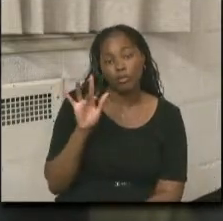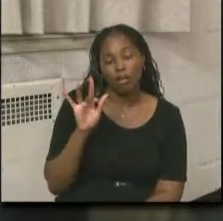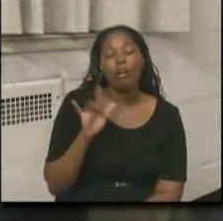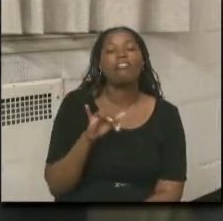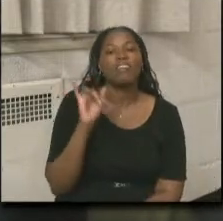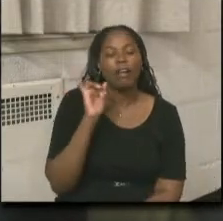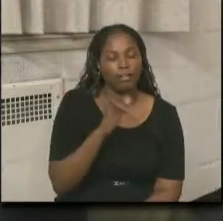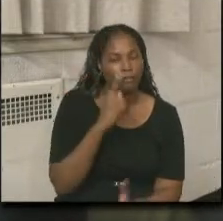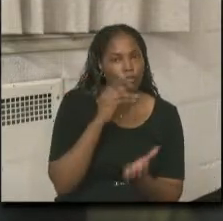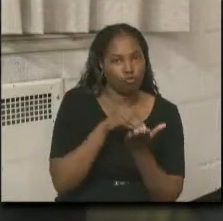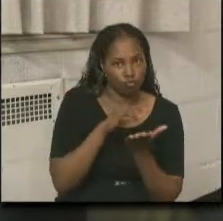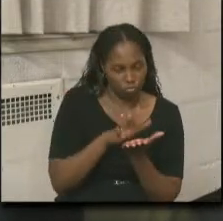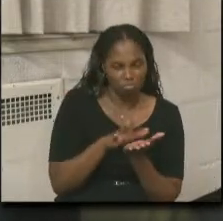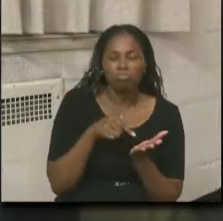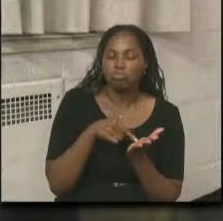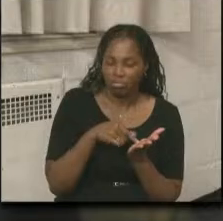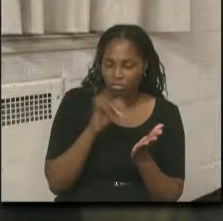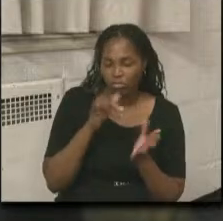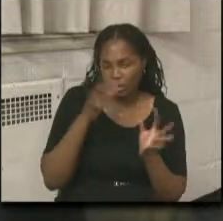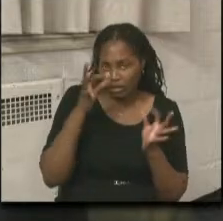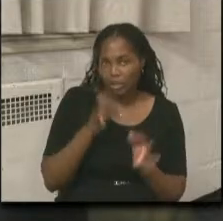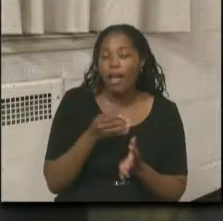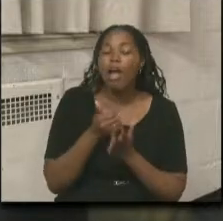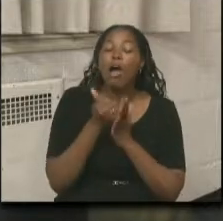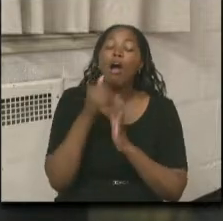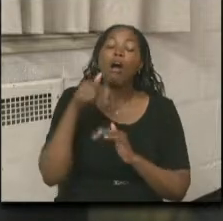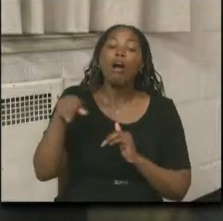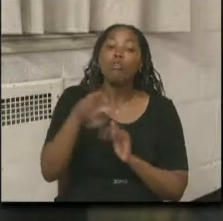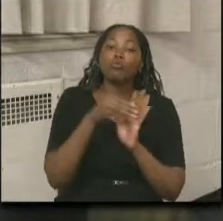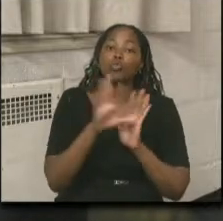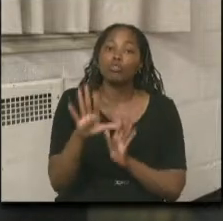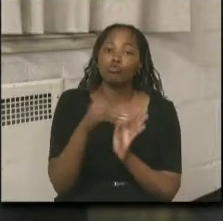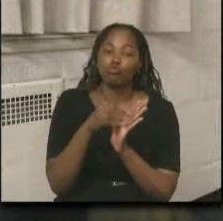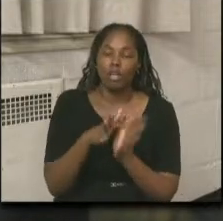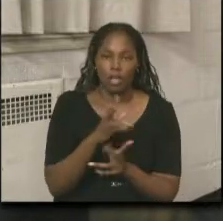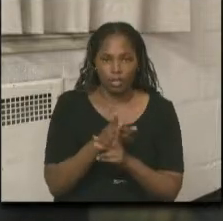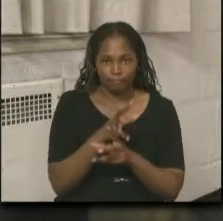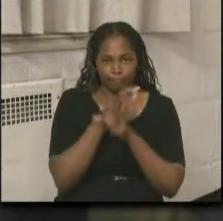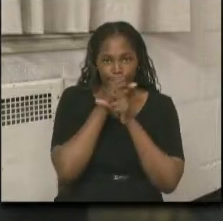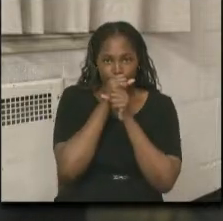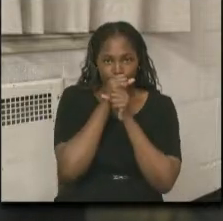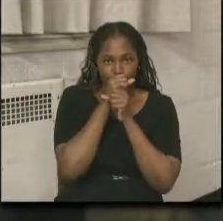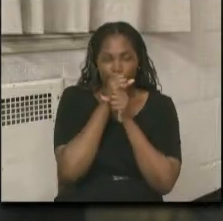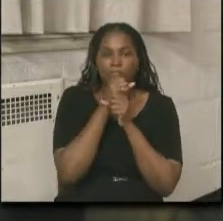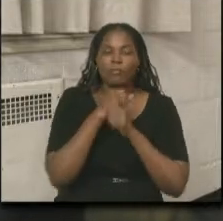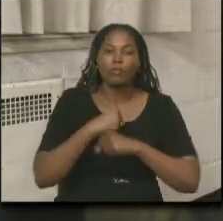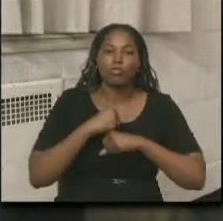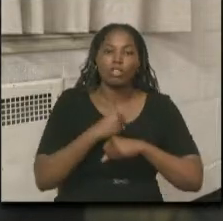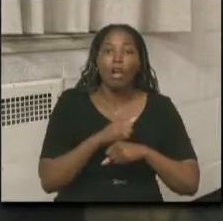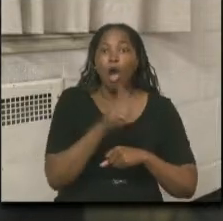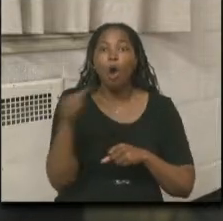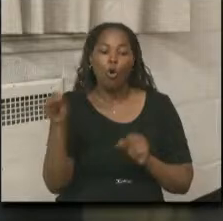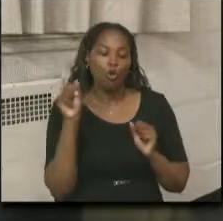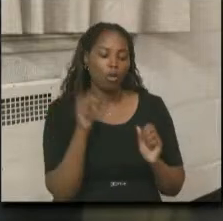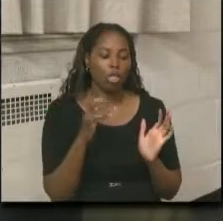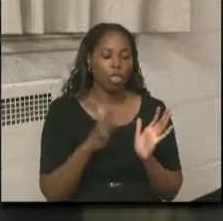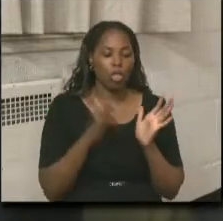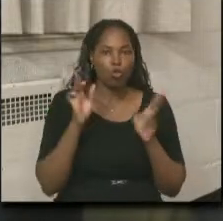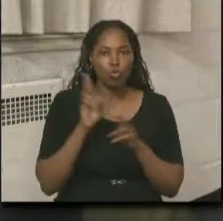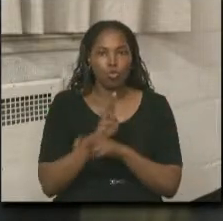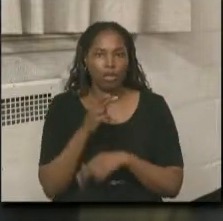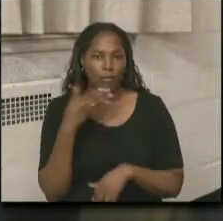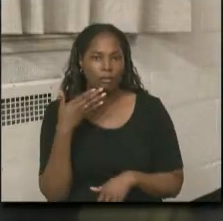Records, also a rescission. This was developed to keep student records confidential and safeguard them from those who might use them for other than